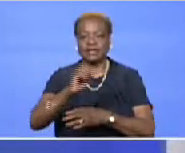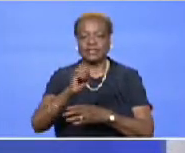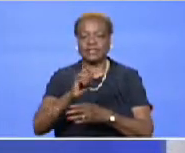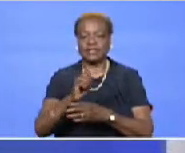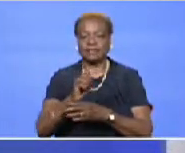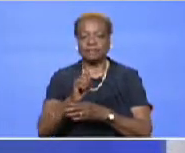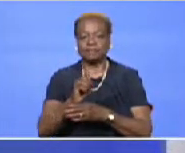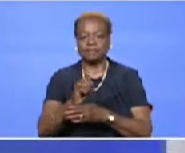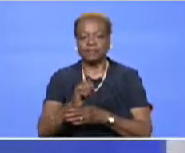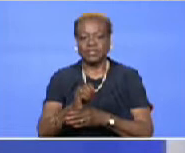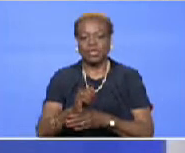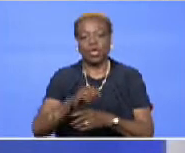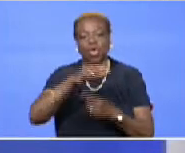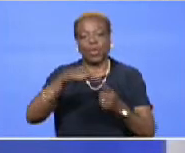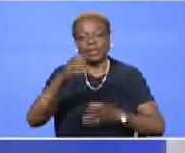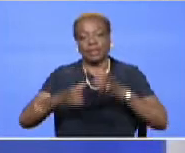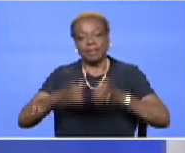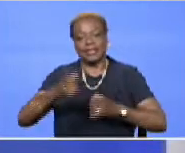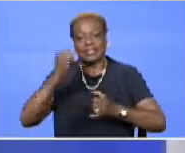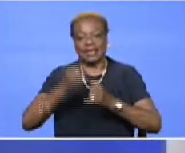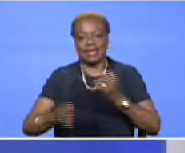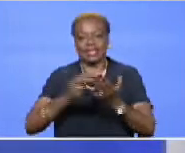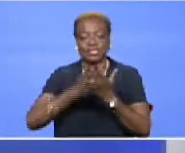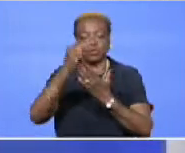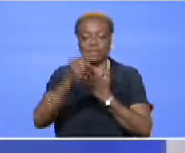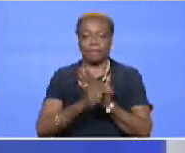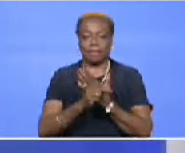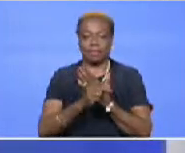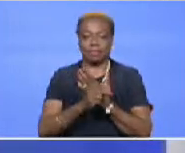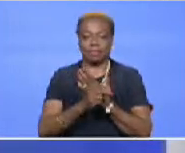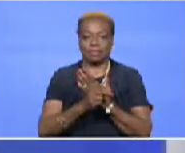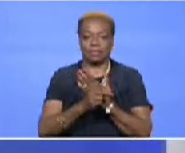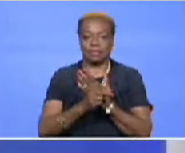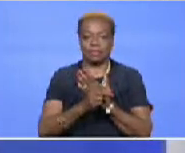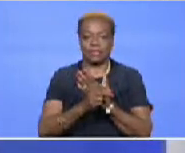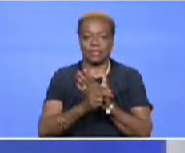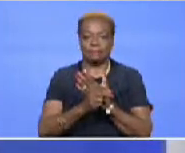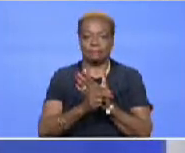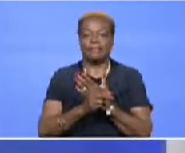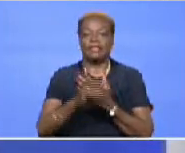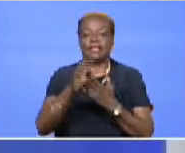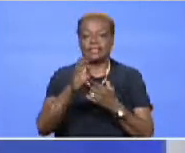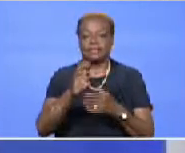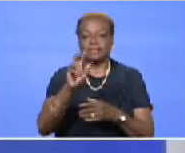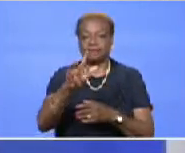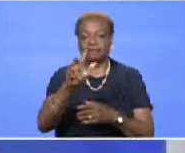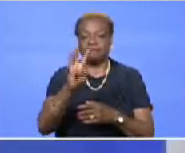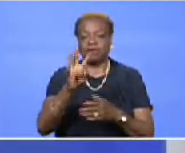147,605 persons when compared to last November. Self-employed persons remain consistent at